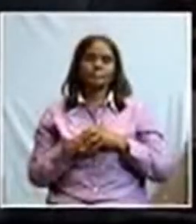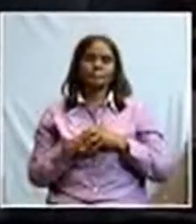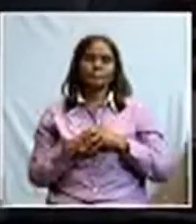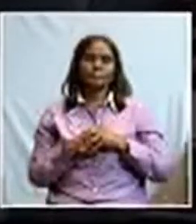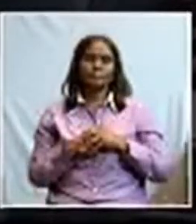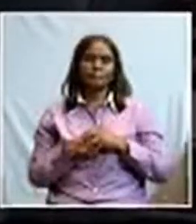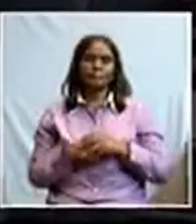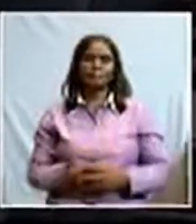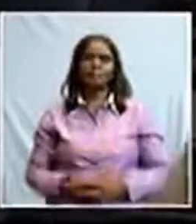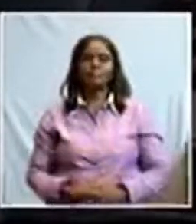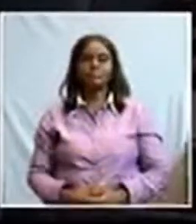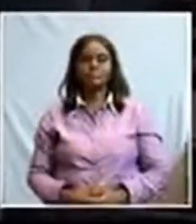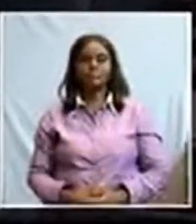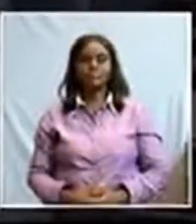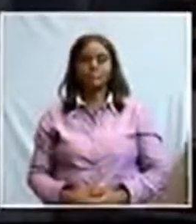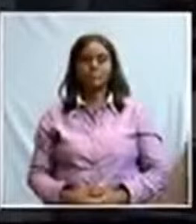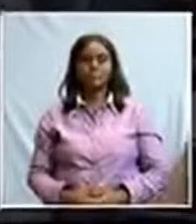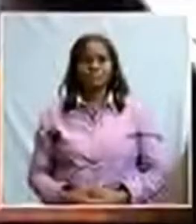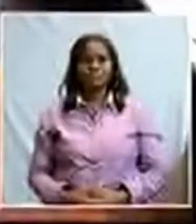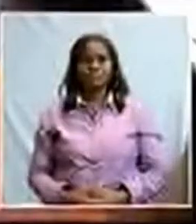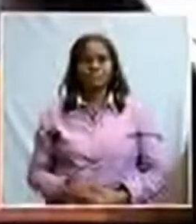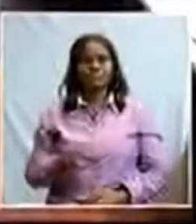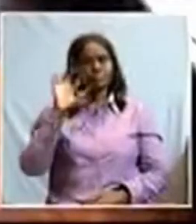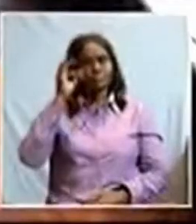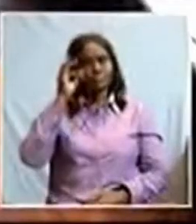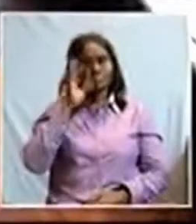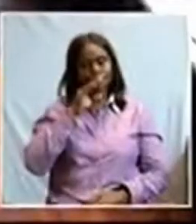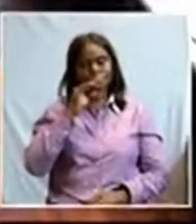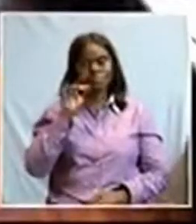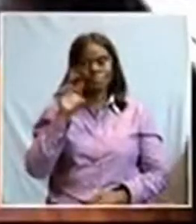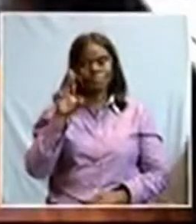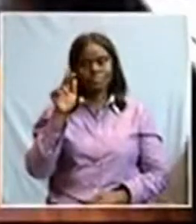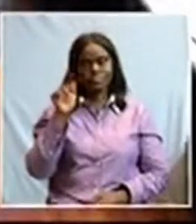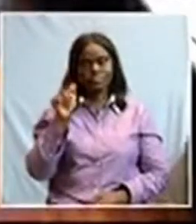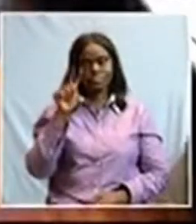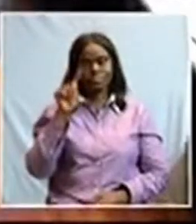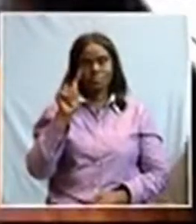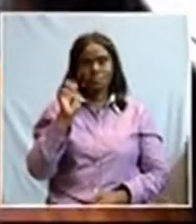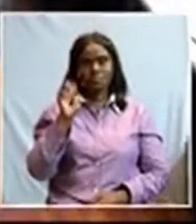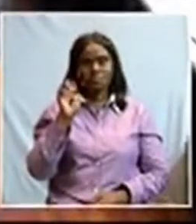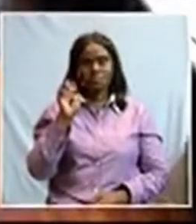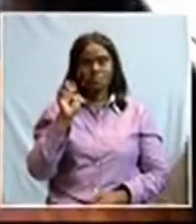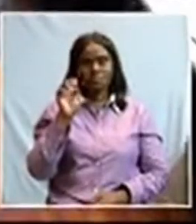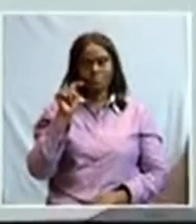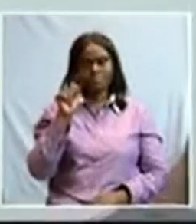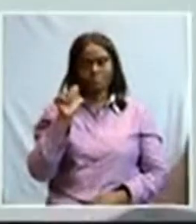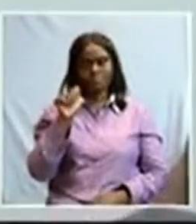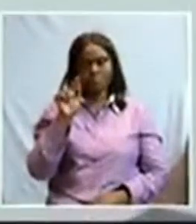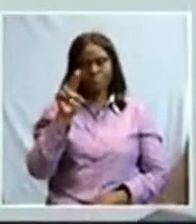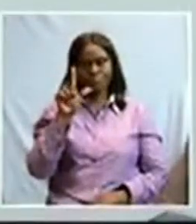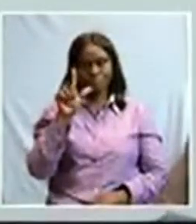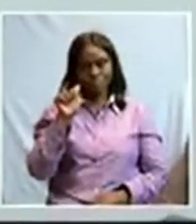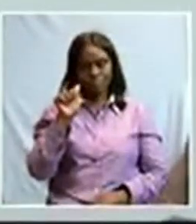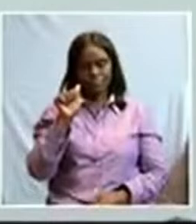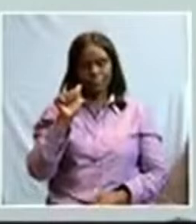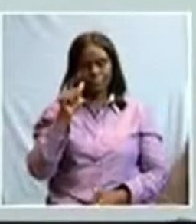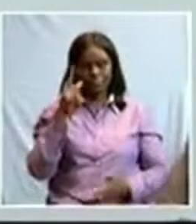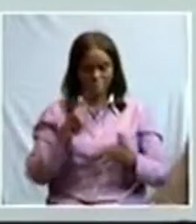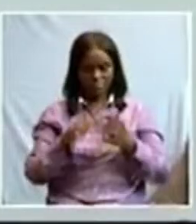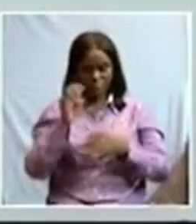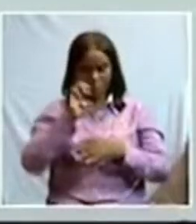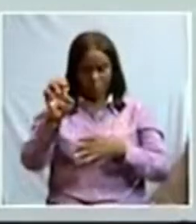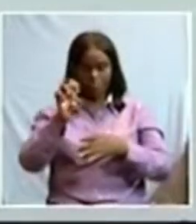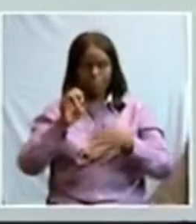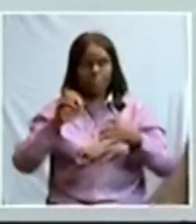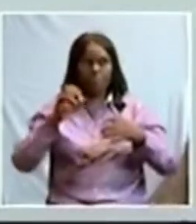Thank you. Secretary, take note, we go to Katetaula as we go for a local tour. Whatever terrain we shall reach.